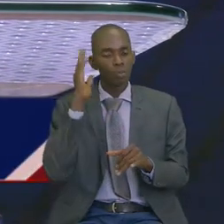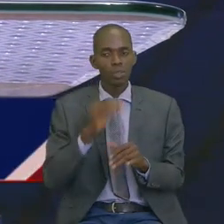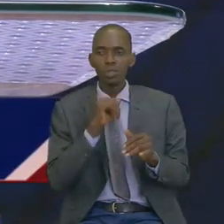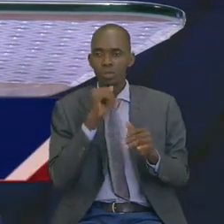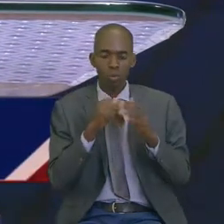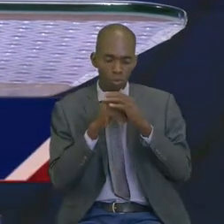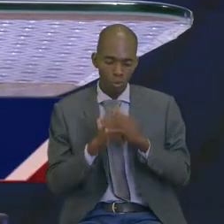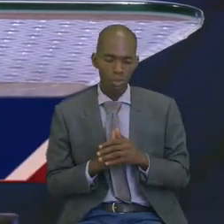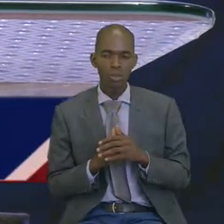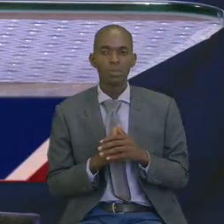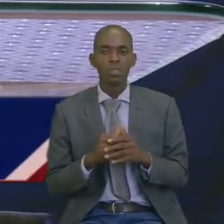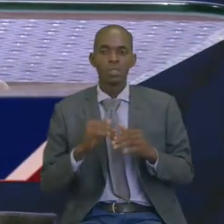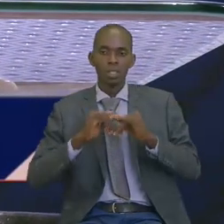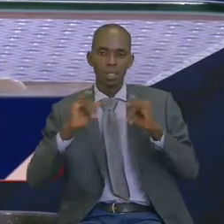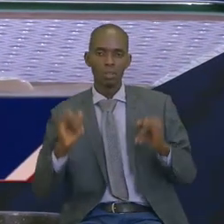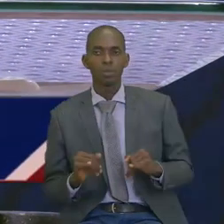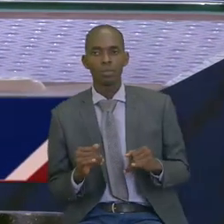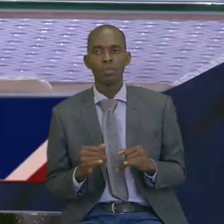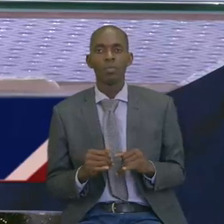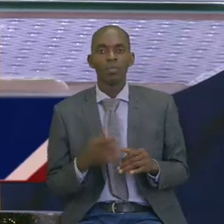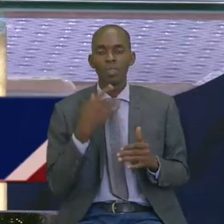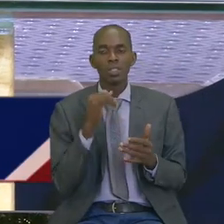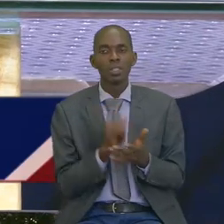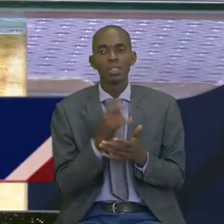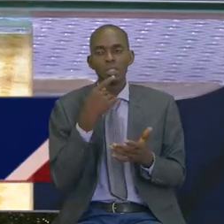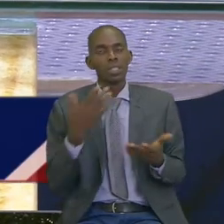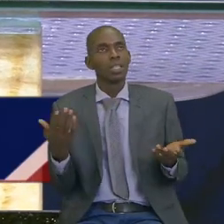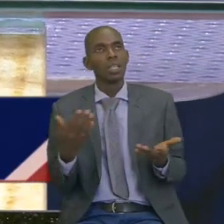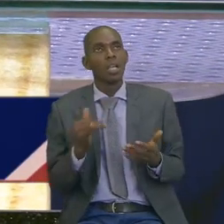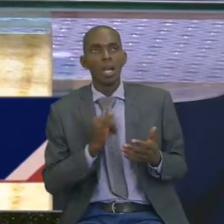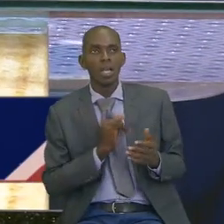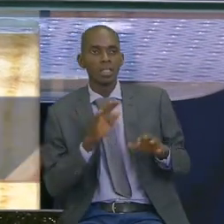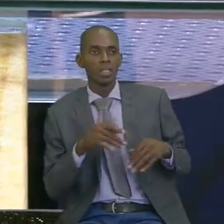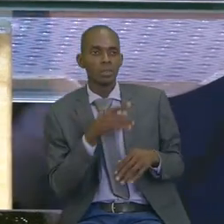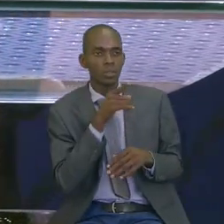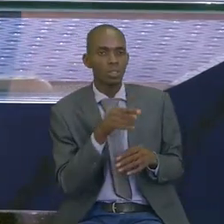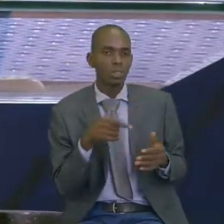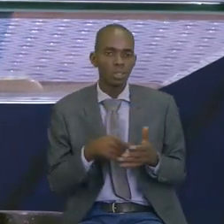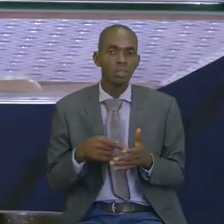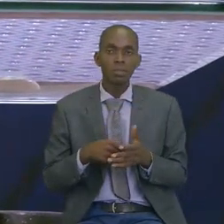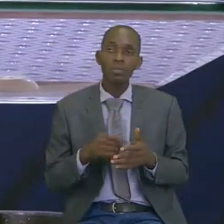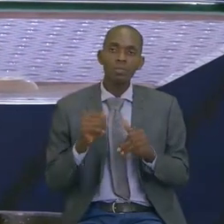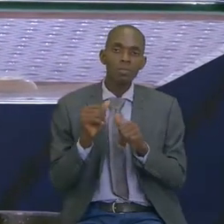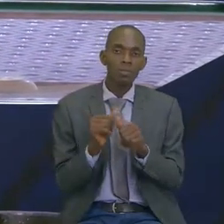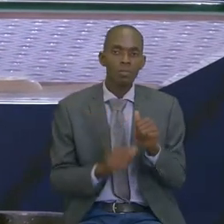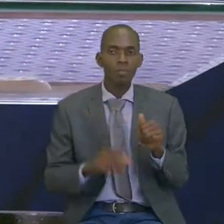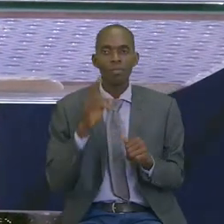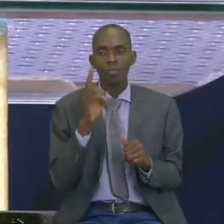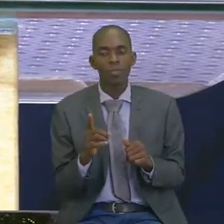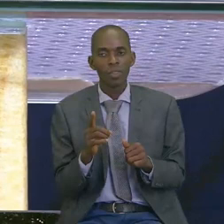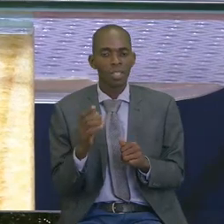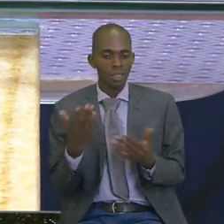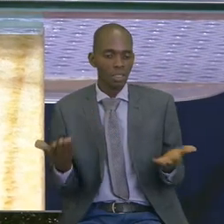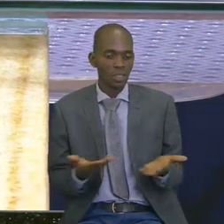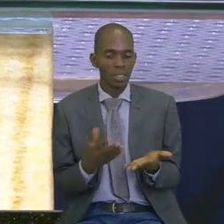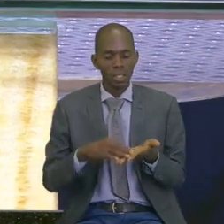have any excuse, because God will say, I give you this, everyone, even those of us who are here, everyone listening to the Bible